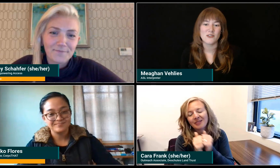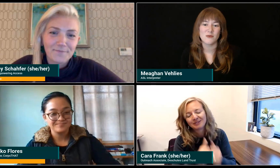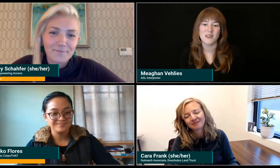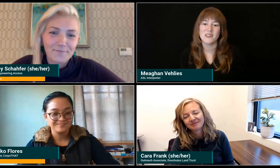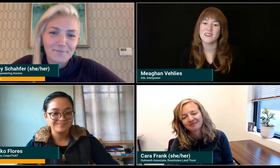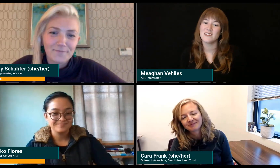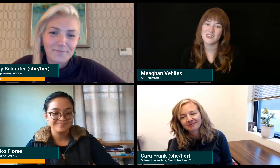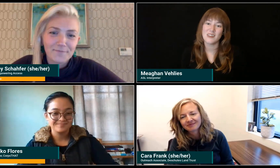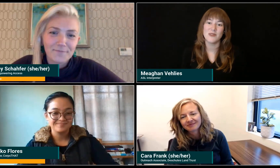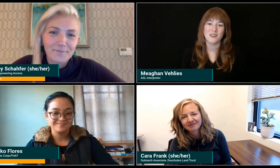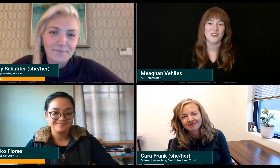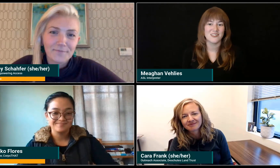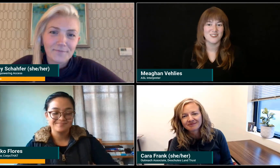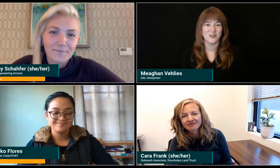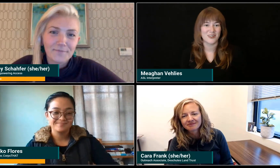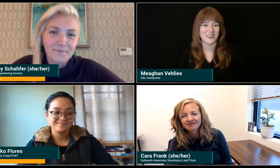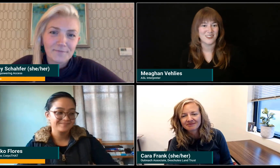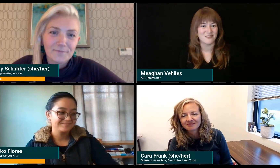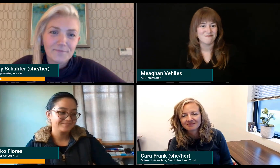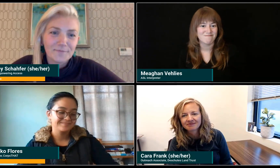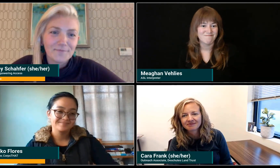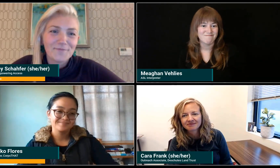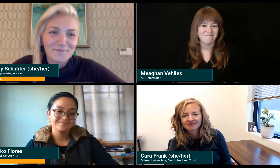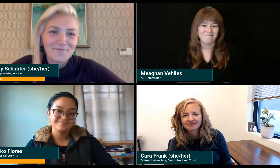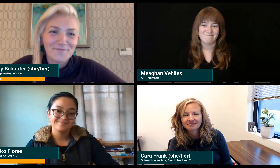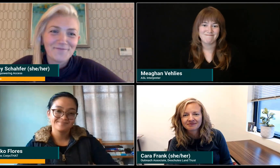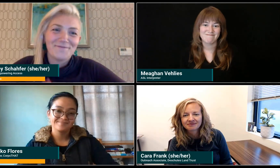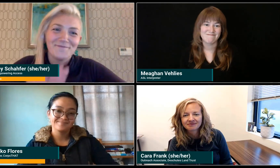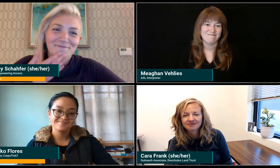good takeaways from this, and we can all continue to work together.